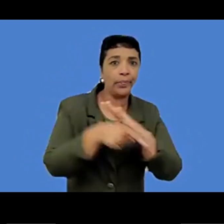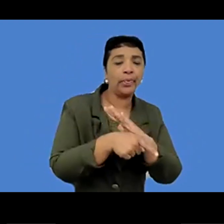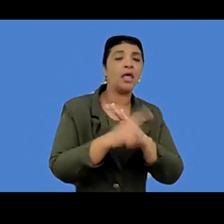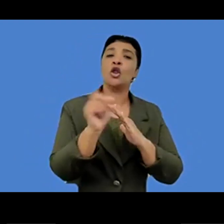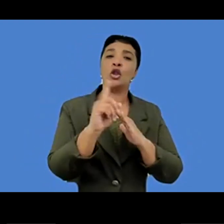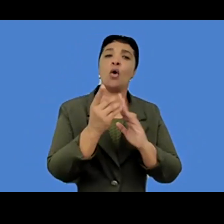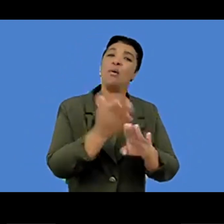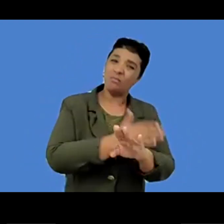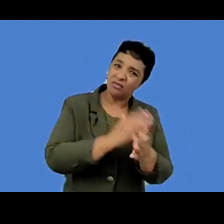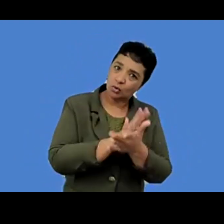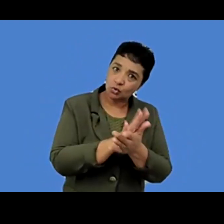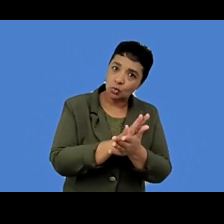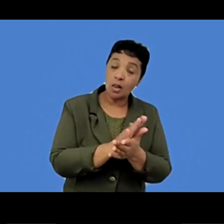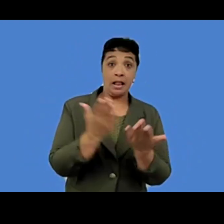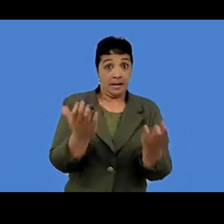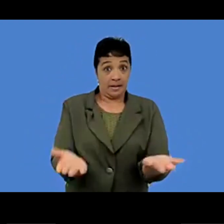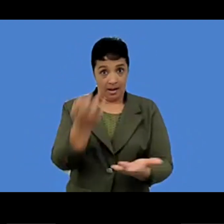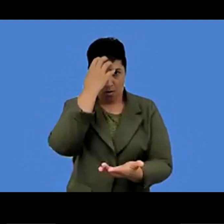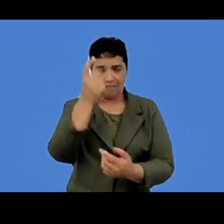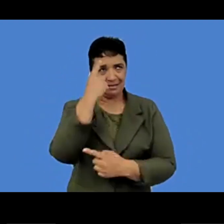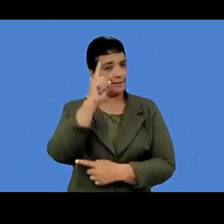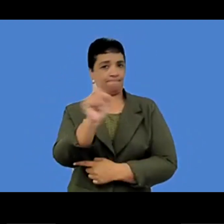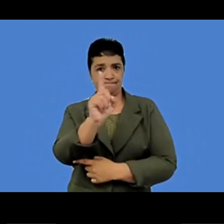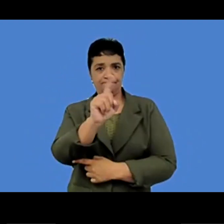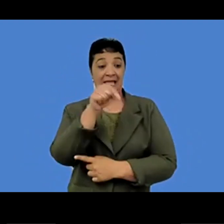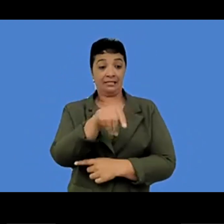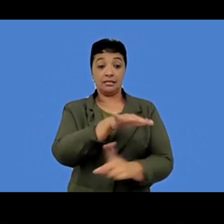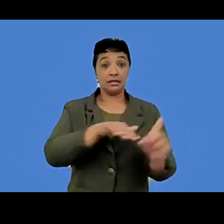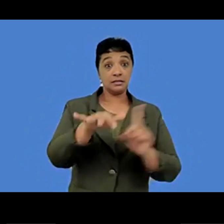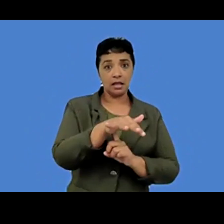So the government transformed these places and